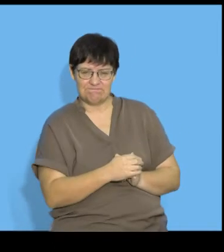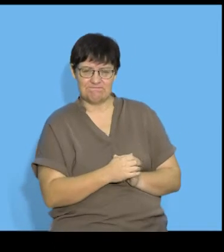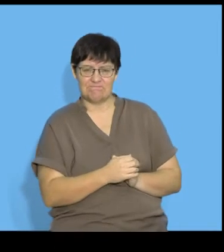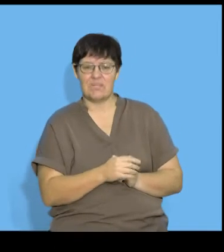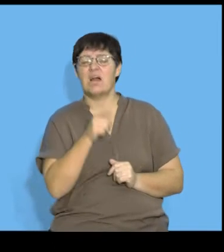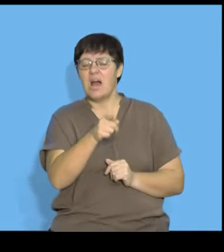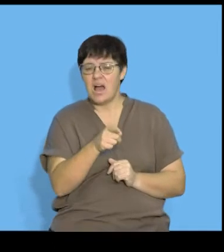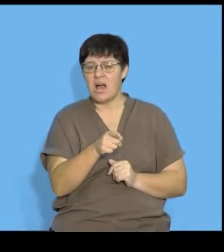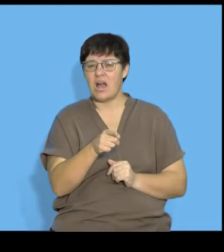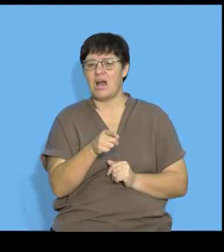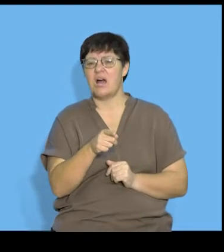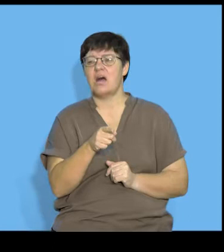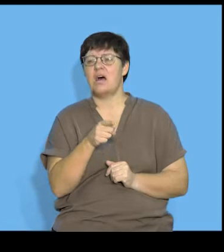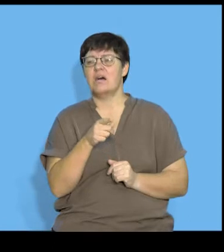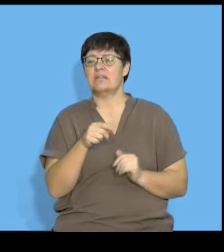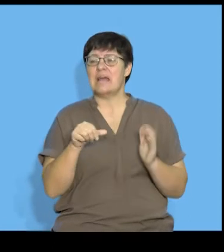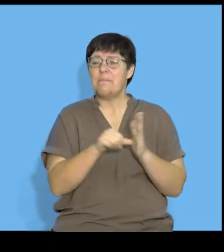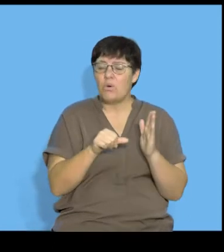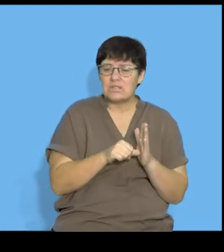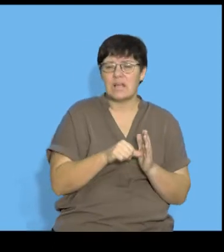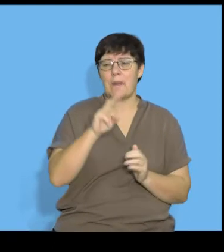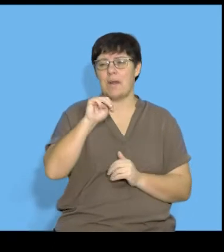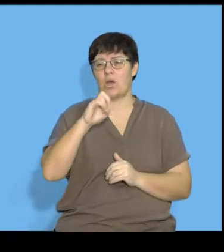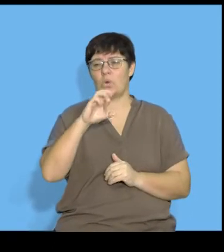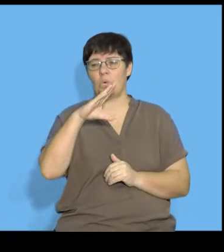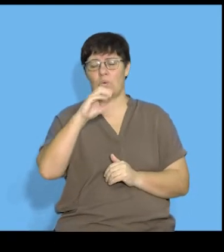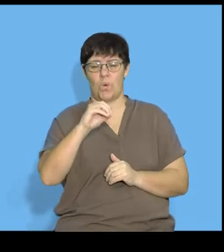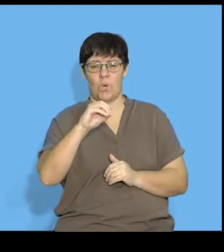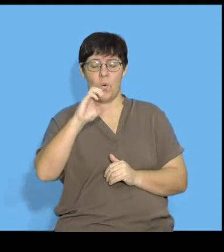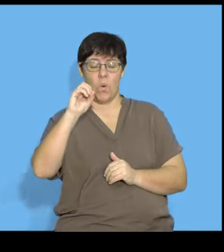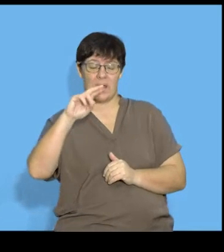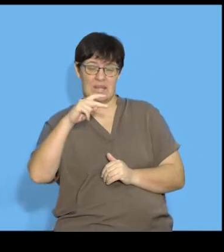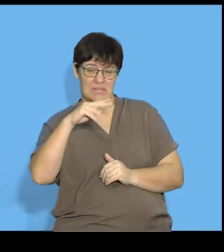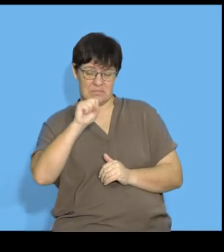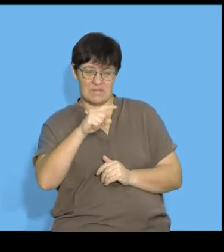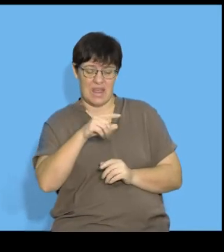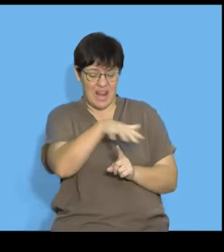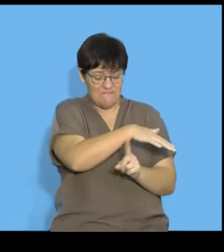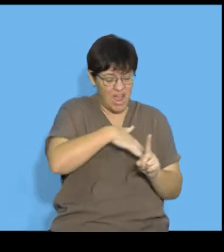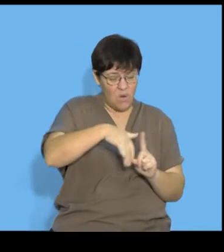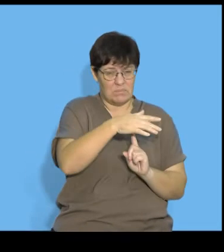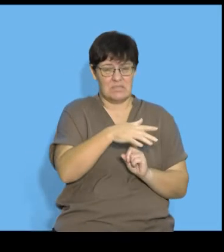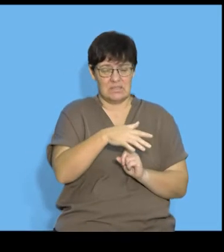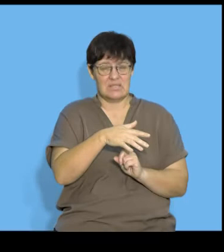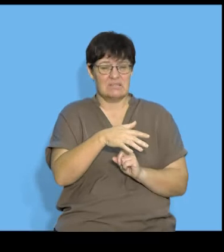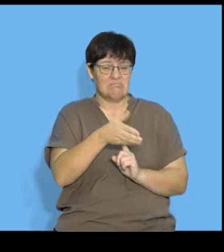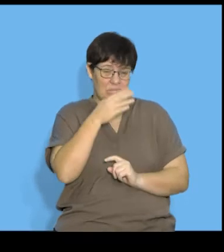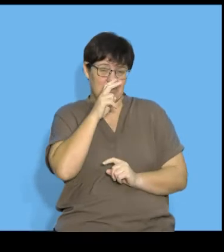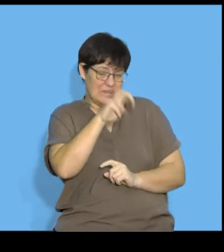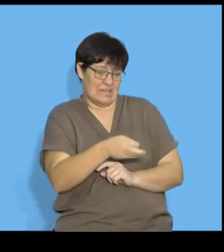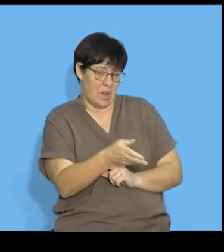microorganisms, all right, are very important in our environment. I don't know if you've ever seen